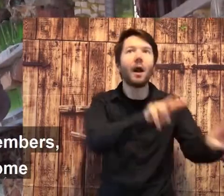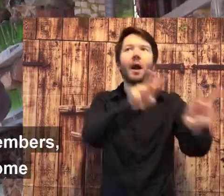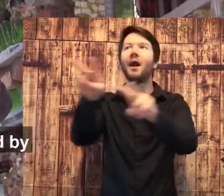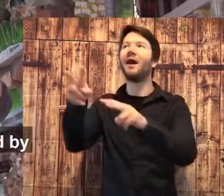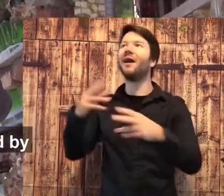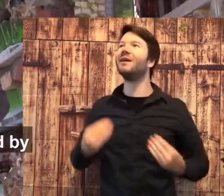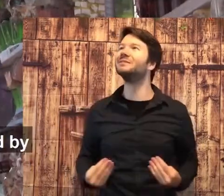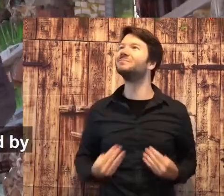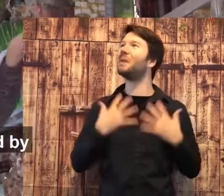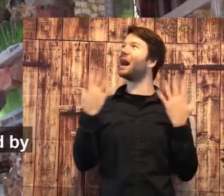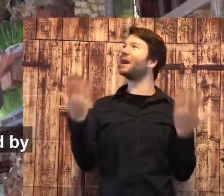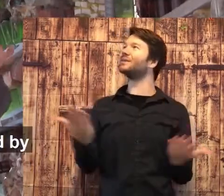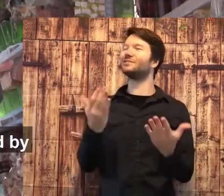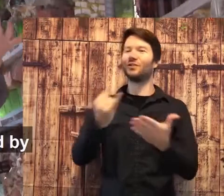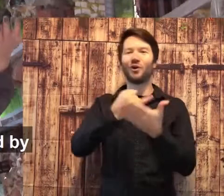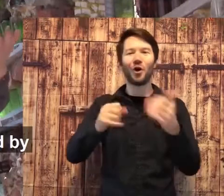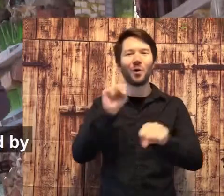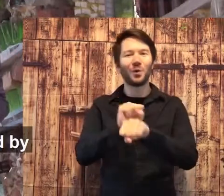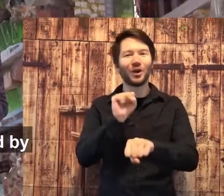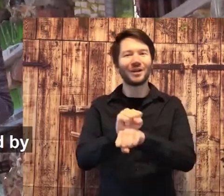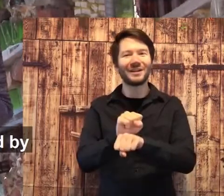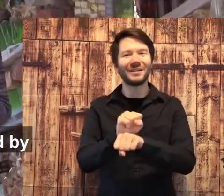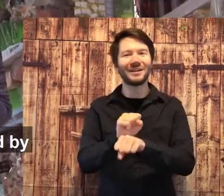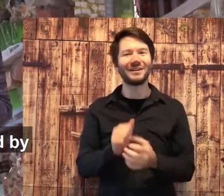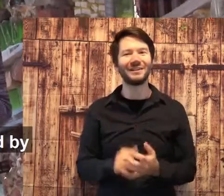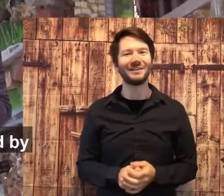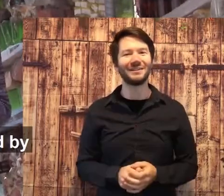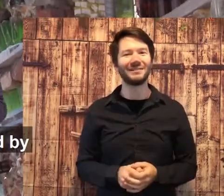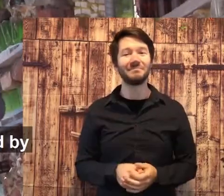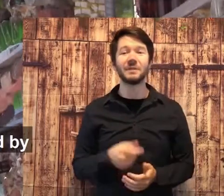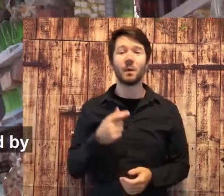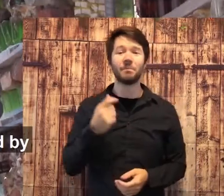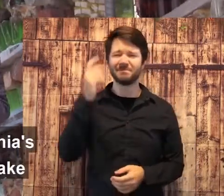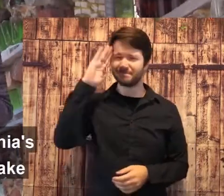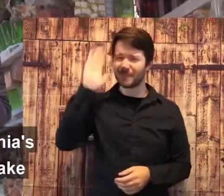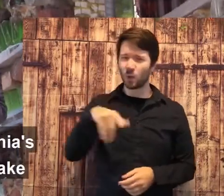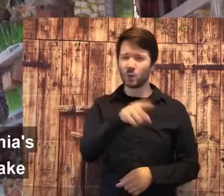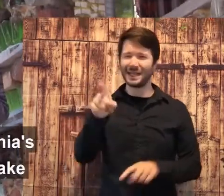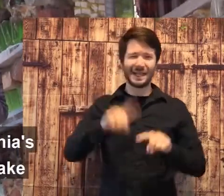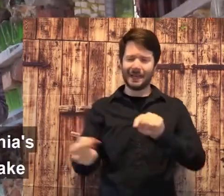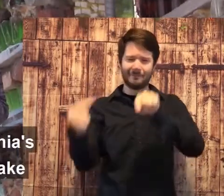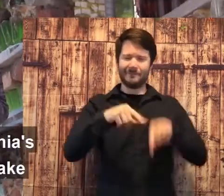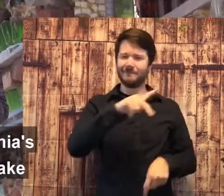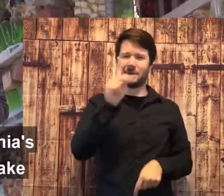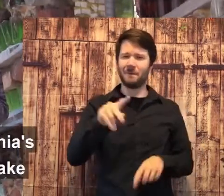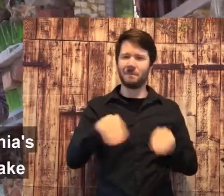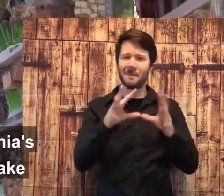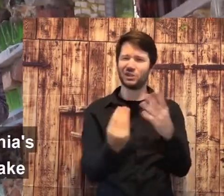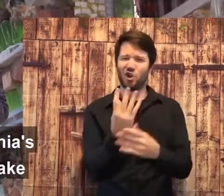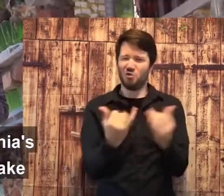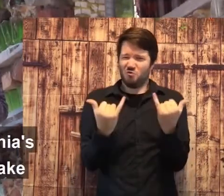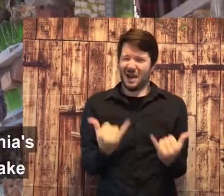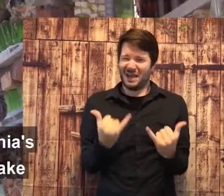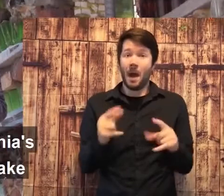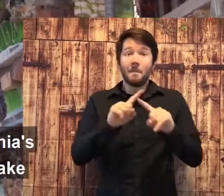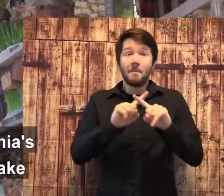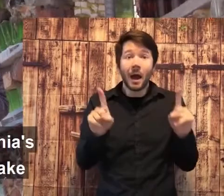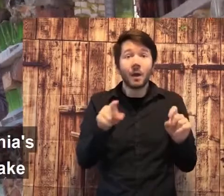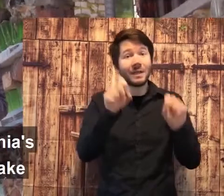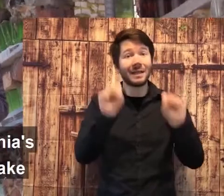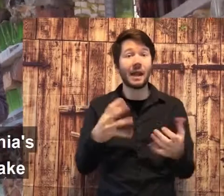can come in and explore the space and be inspired by the artwork here. So I know you can't come visit Philadelphia's Magic Gardens right